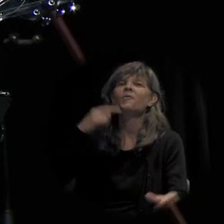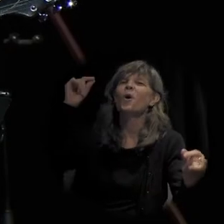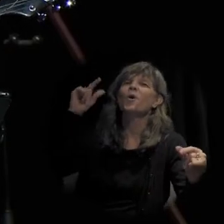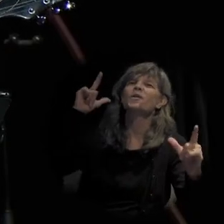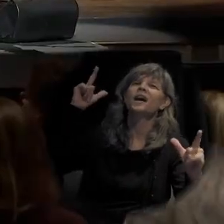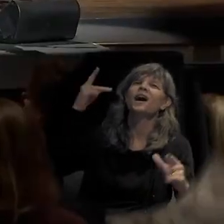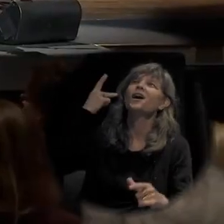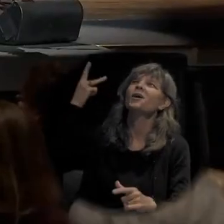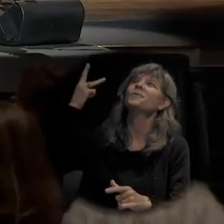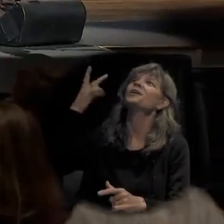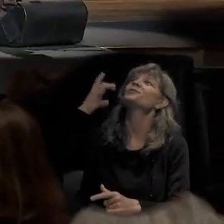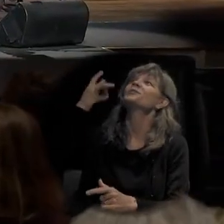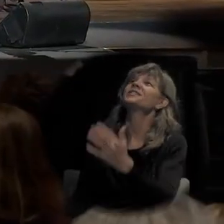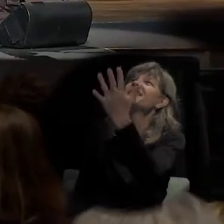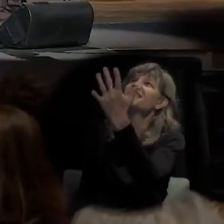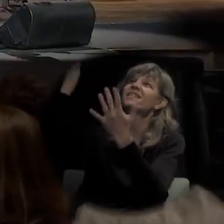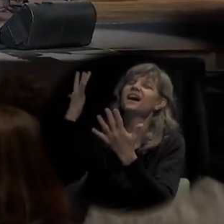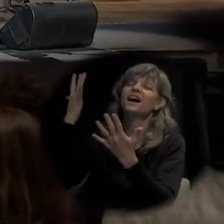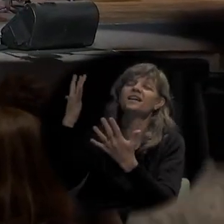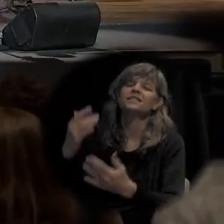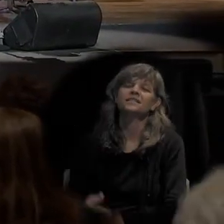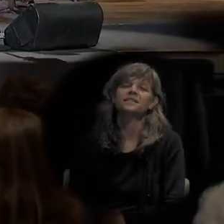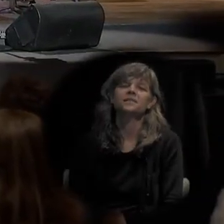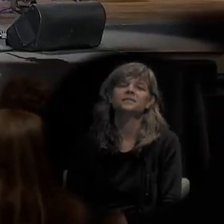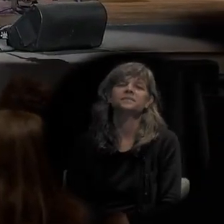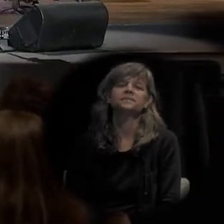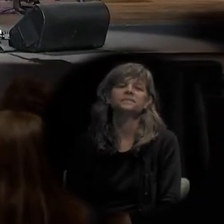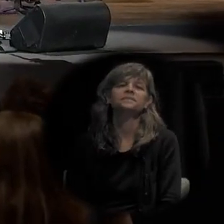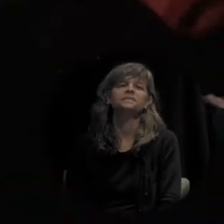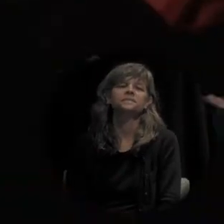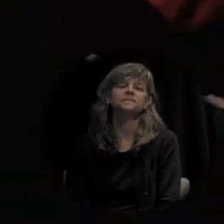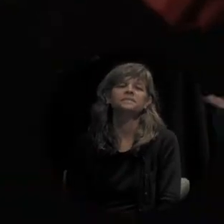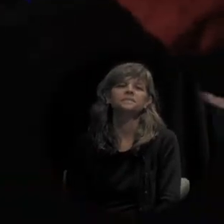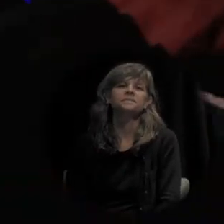I woke up to see the light.